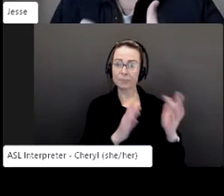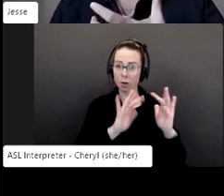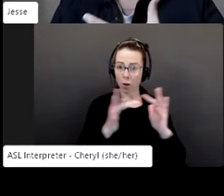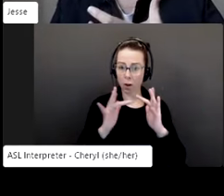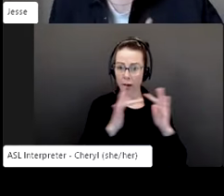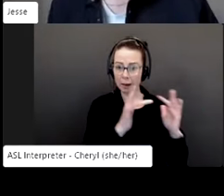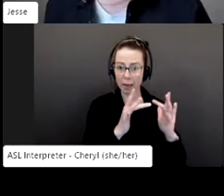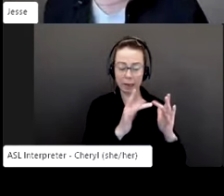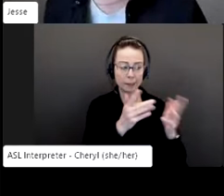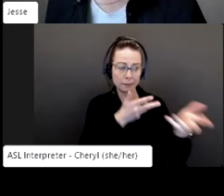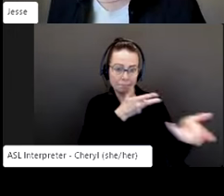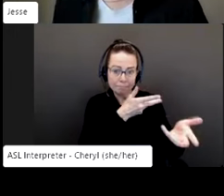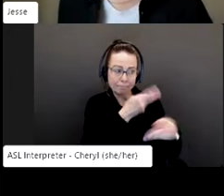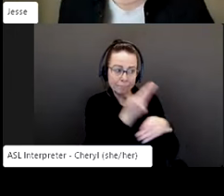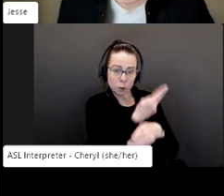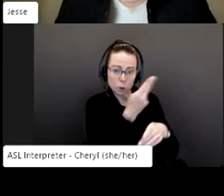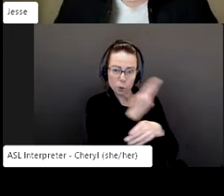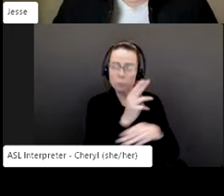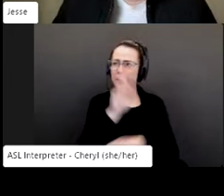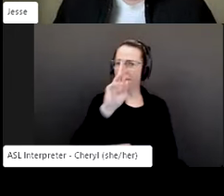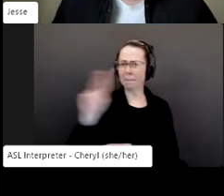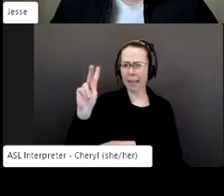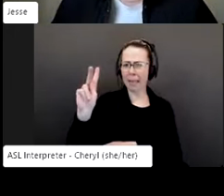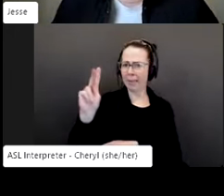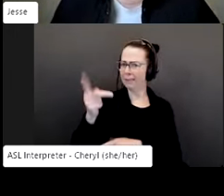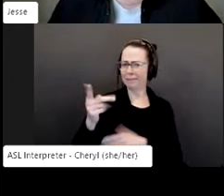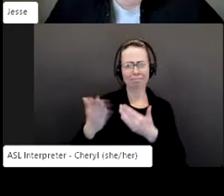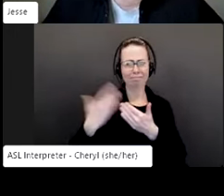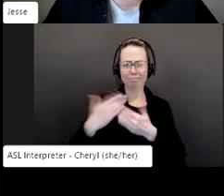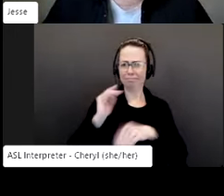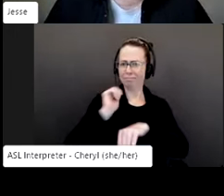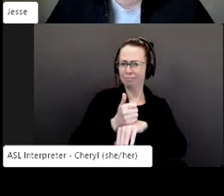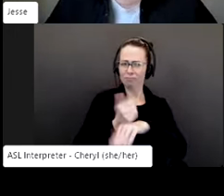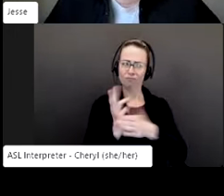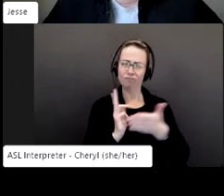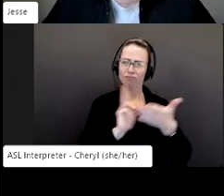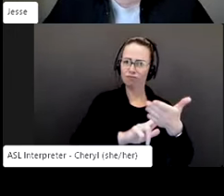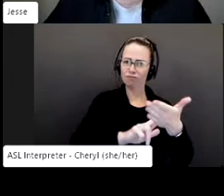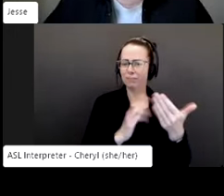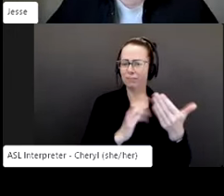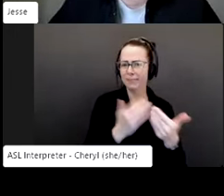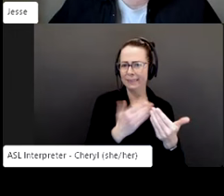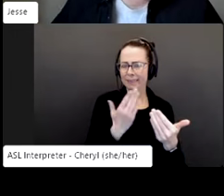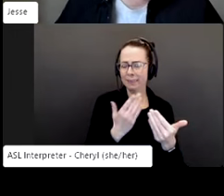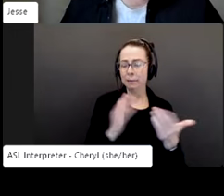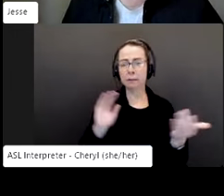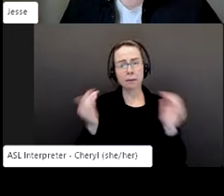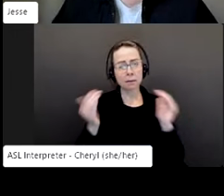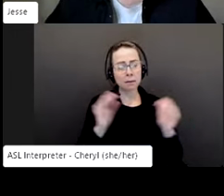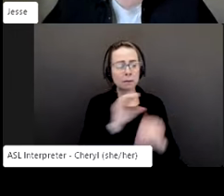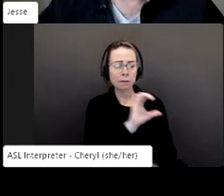it easy for you to sign up. So while I know that in some cases, credit unions require you to go into a